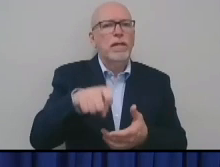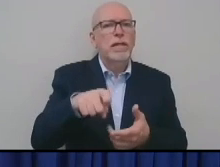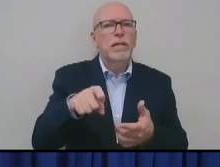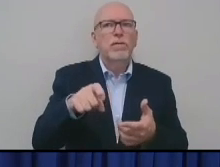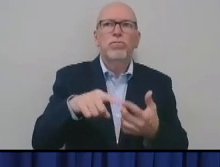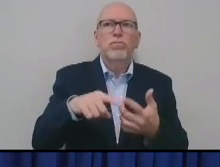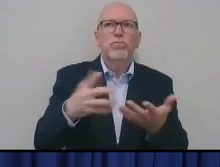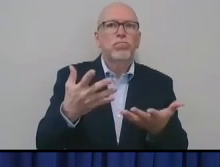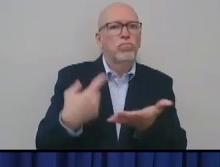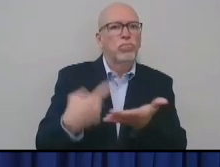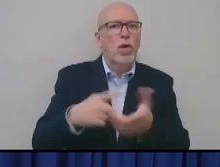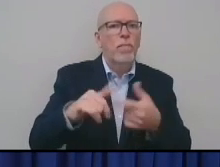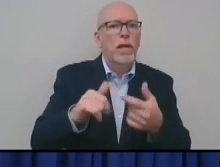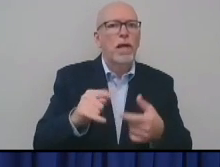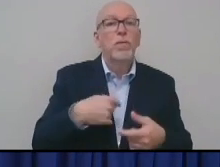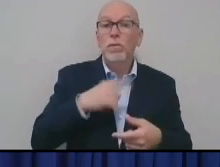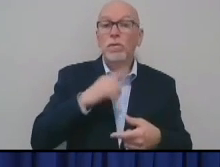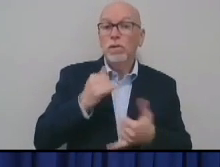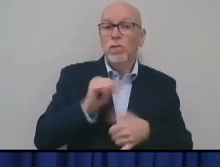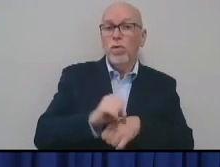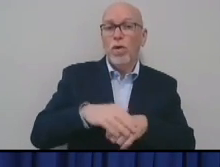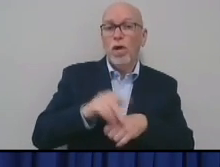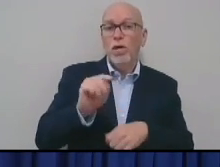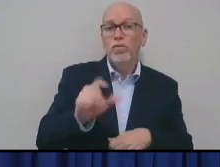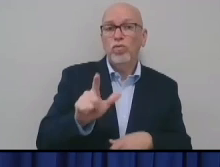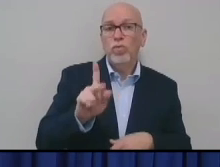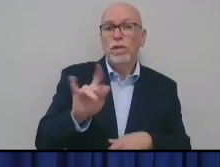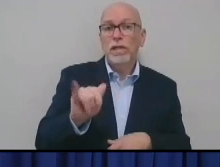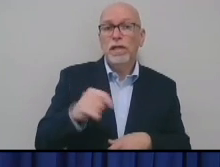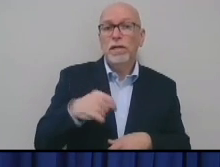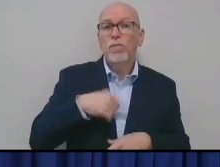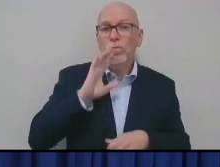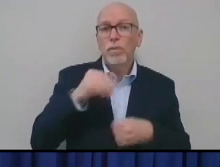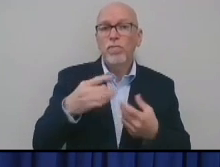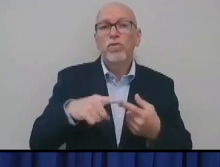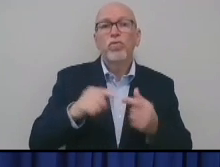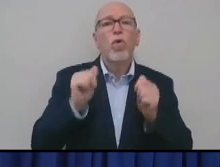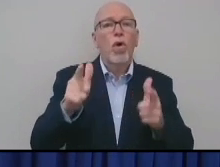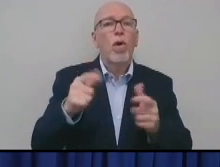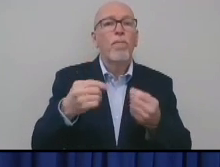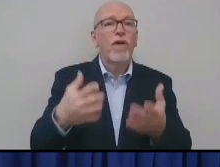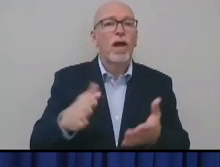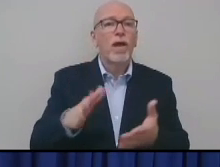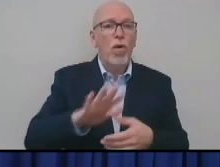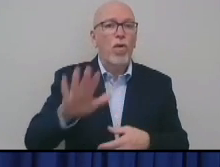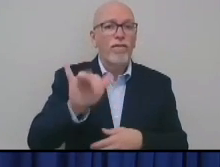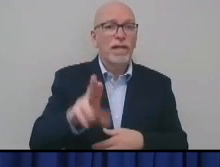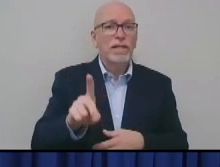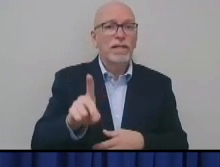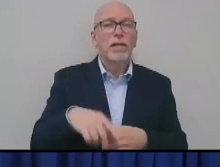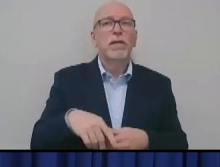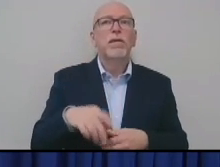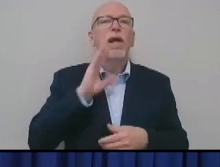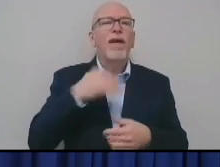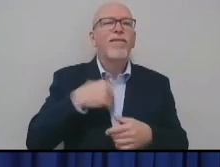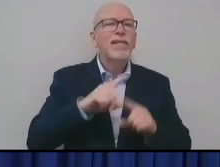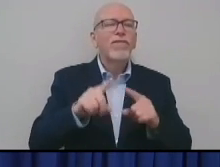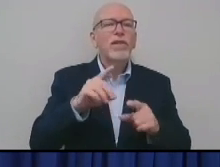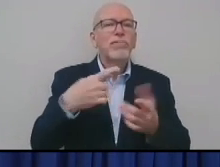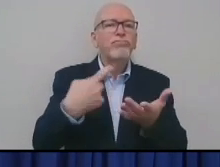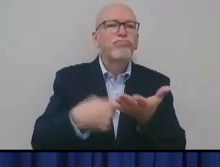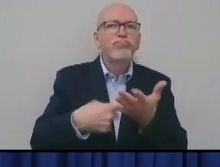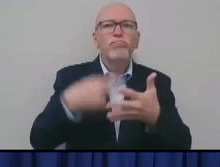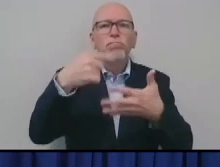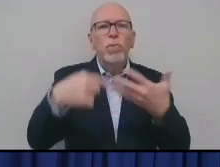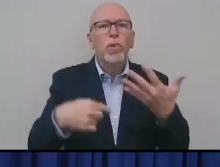So we're actually working on a toolkit that we'll be providing to all providers across the entire state that have talking points and some of the data points that